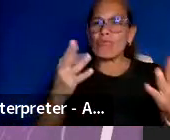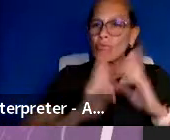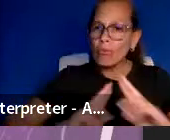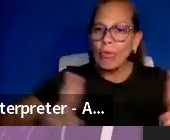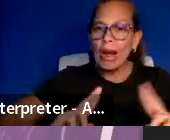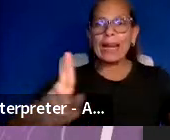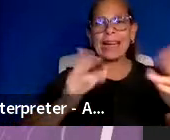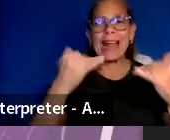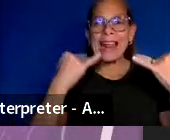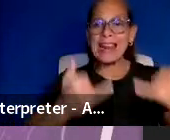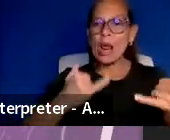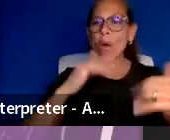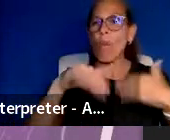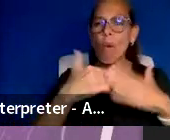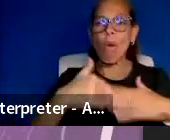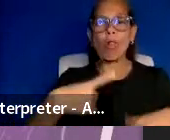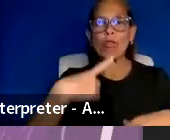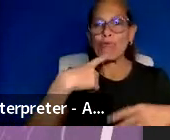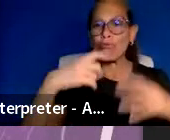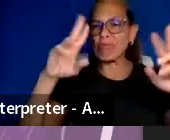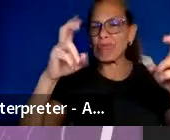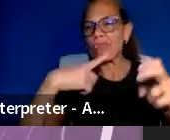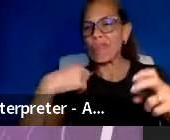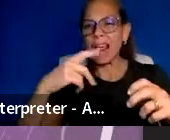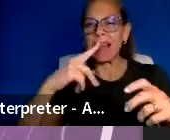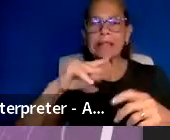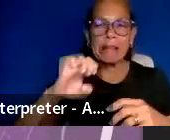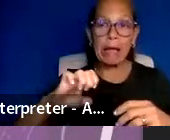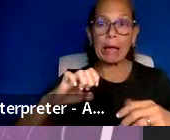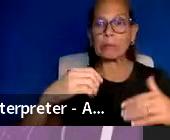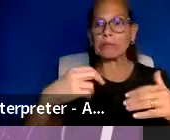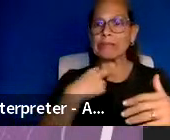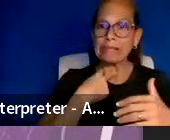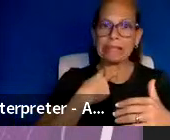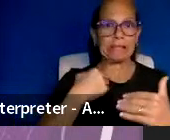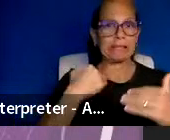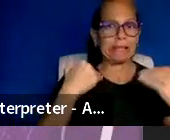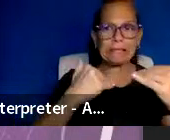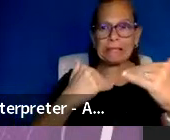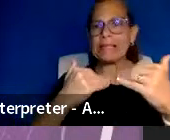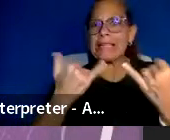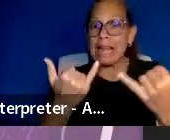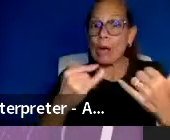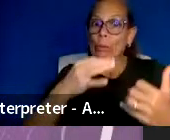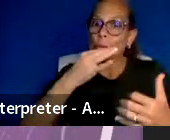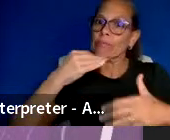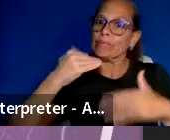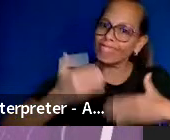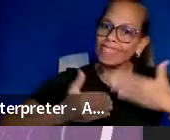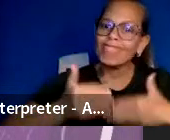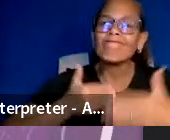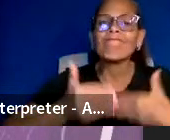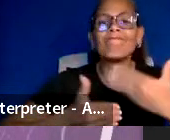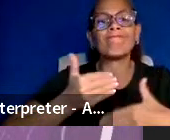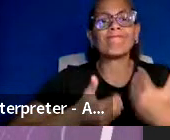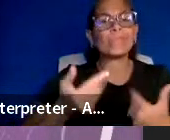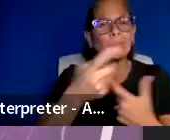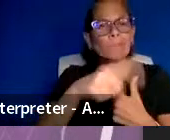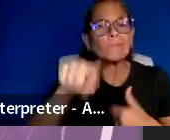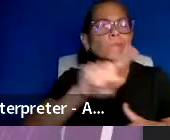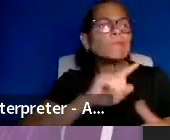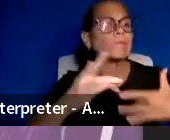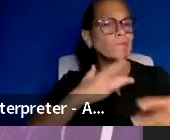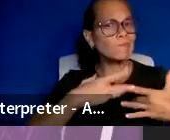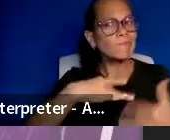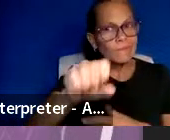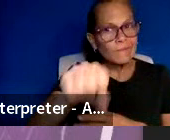tape that has hindered its progress for so long is in the process of being removed. And I know many of you have concerns. And